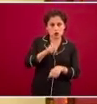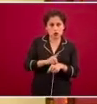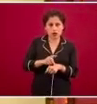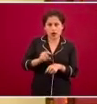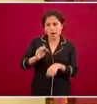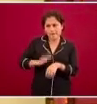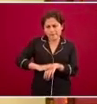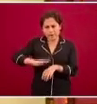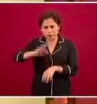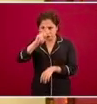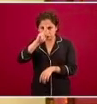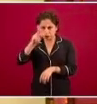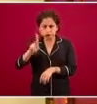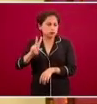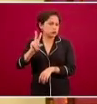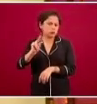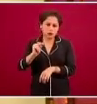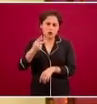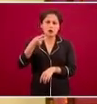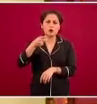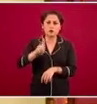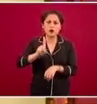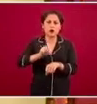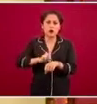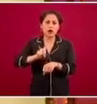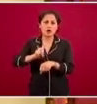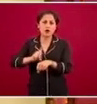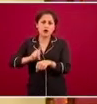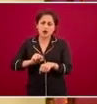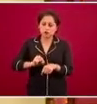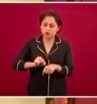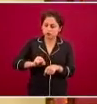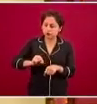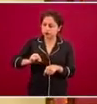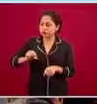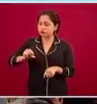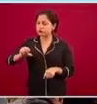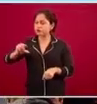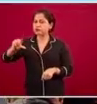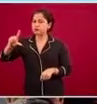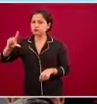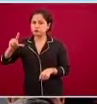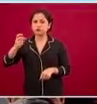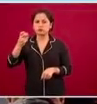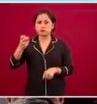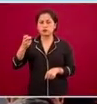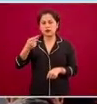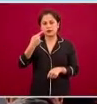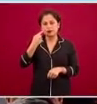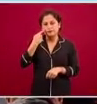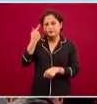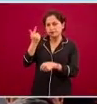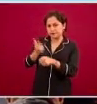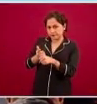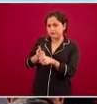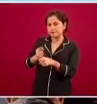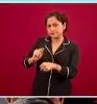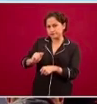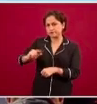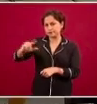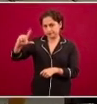even though we haven't quite reached an exponential growth rate, but we are looking at an